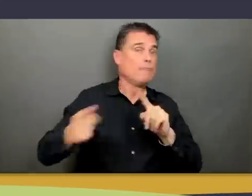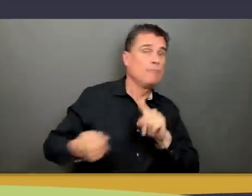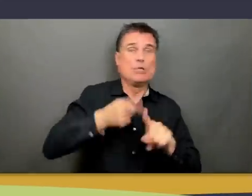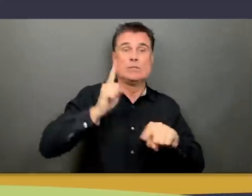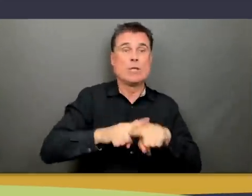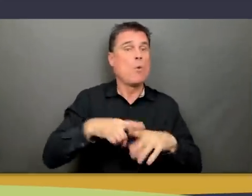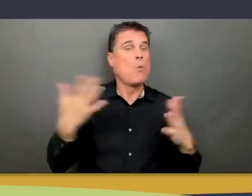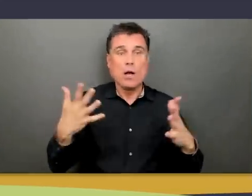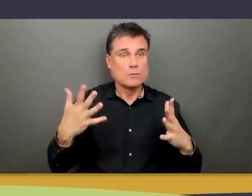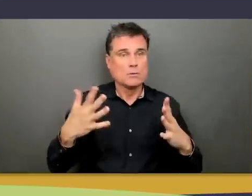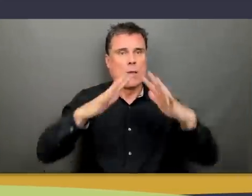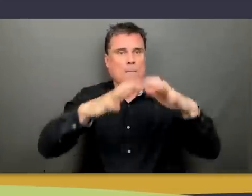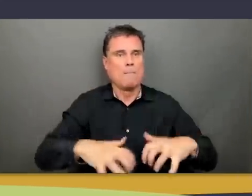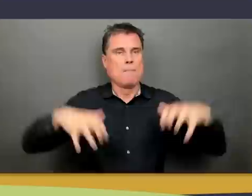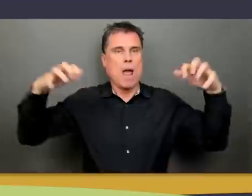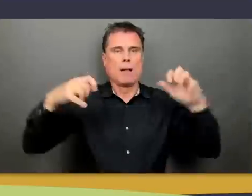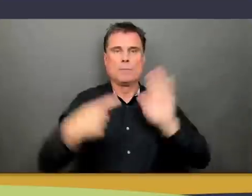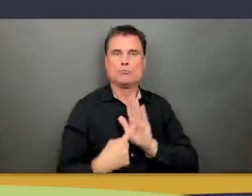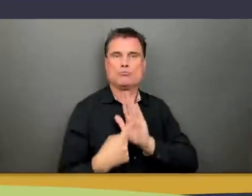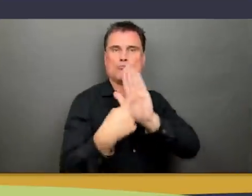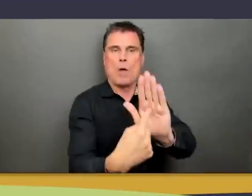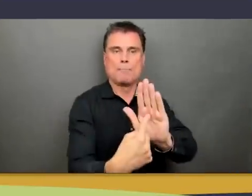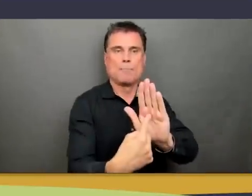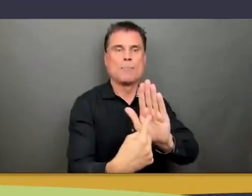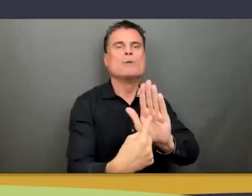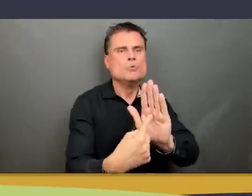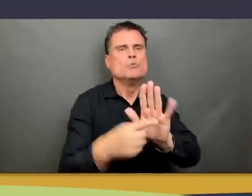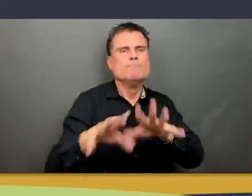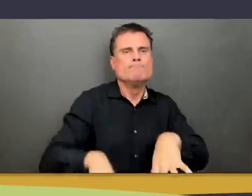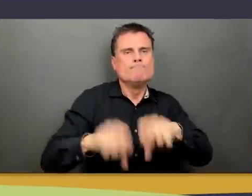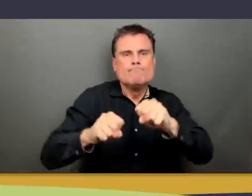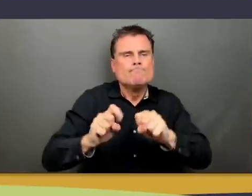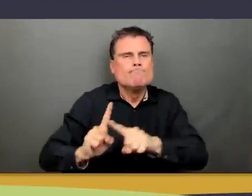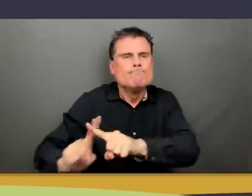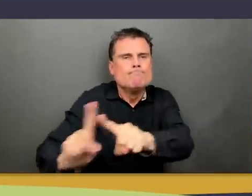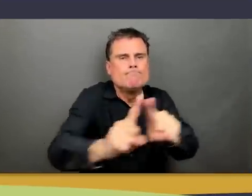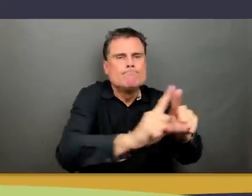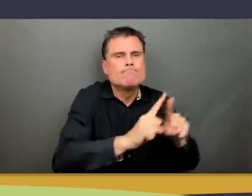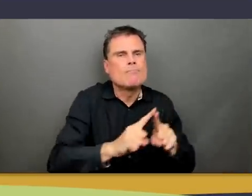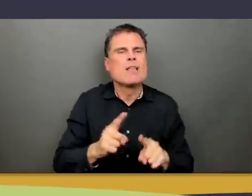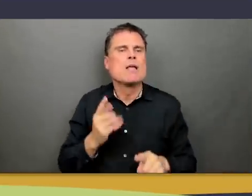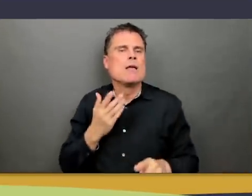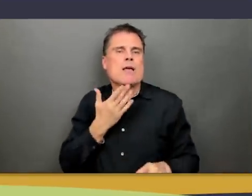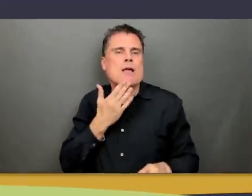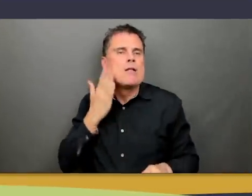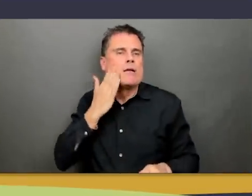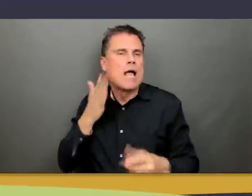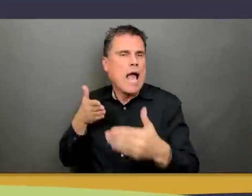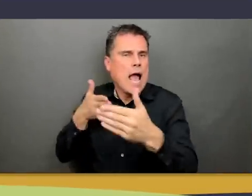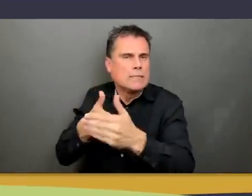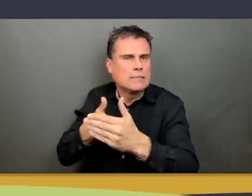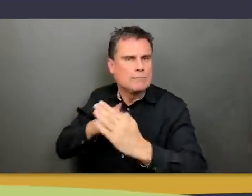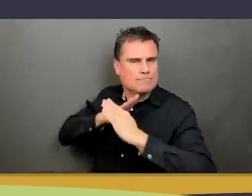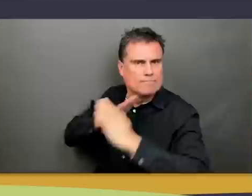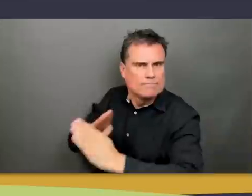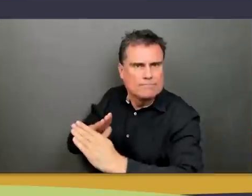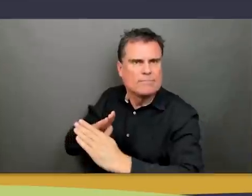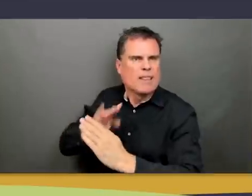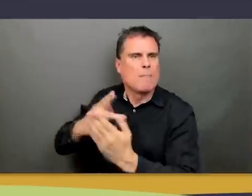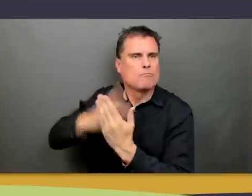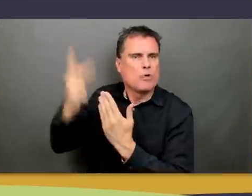Initiatives. Together, we'll be announcing the award recipients today. I'd like to